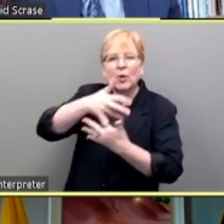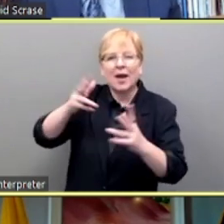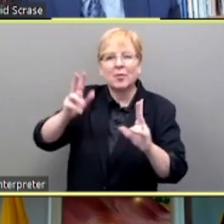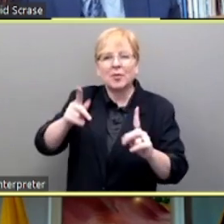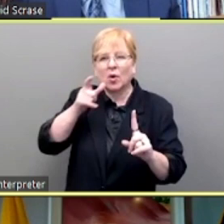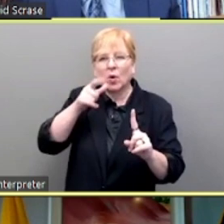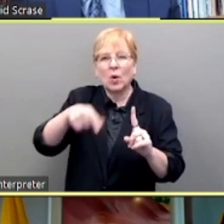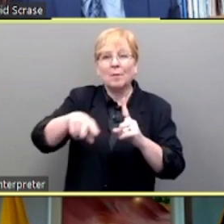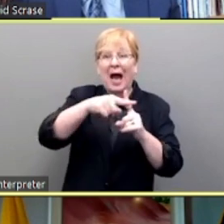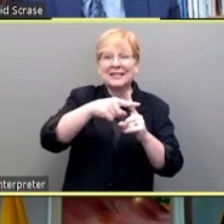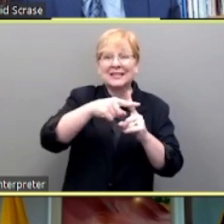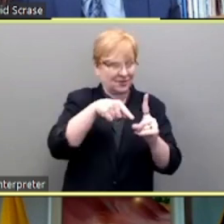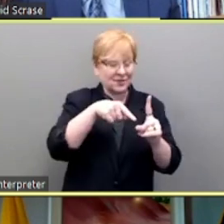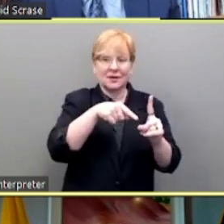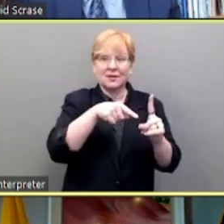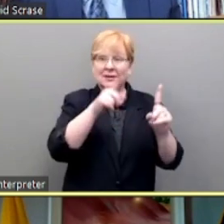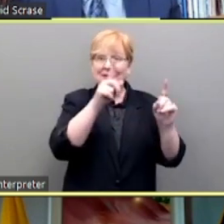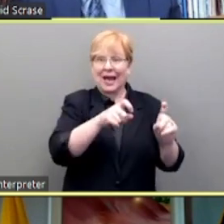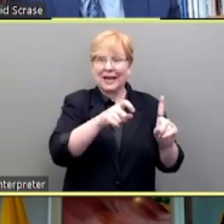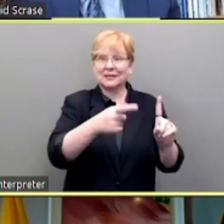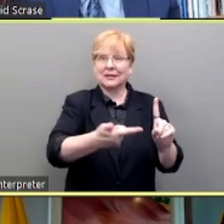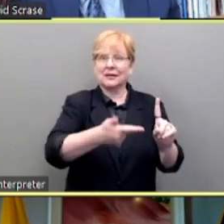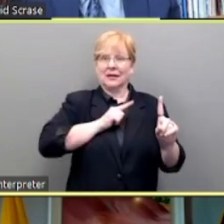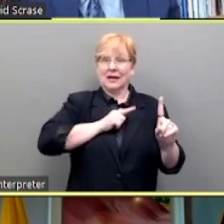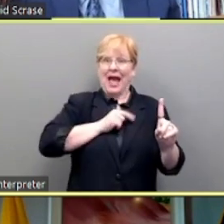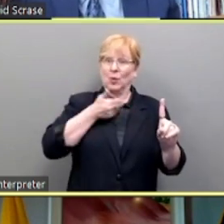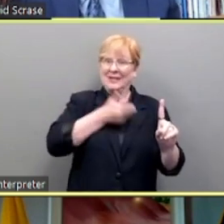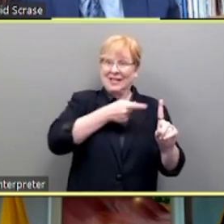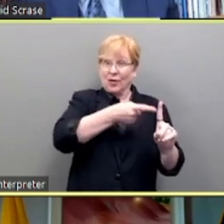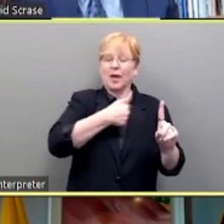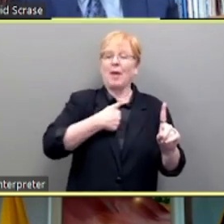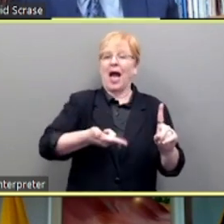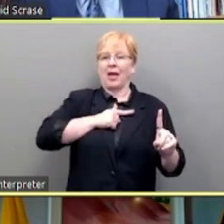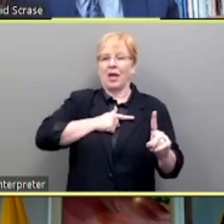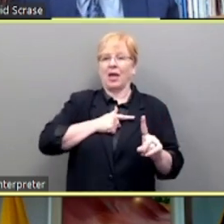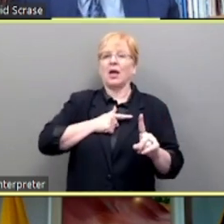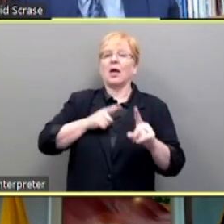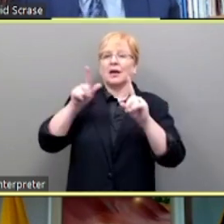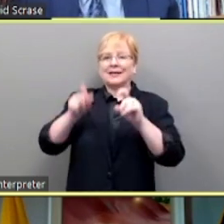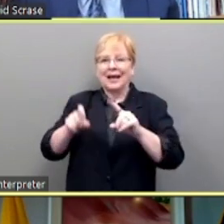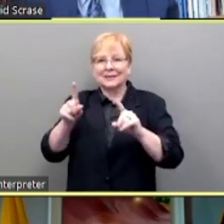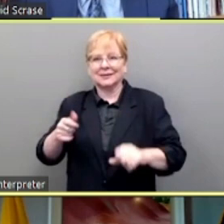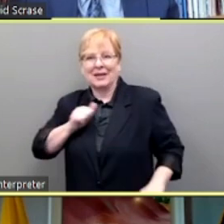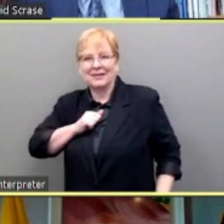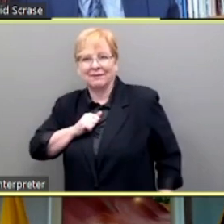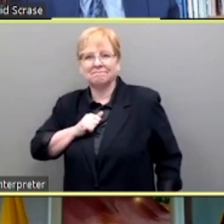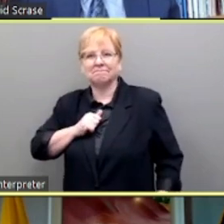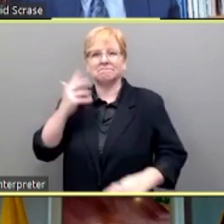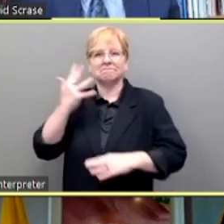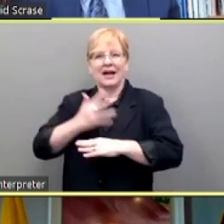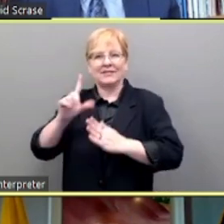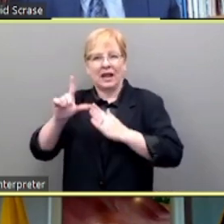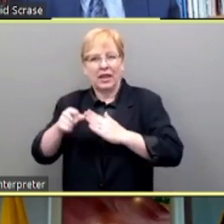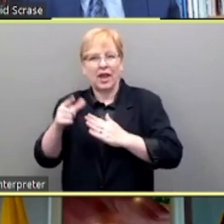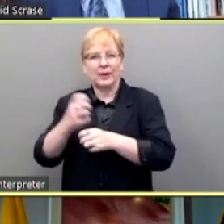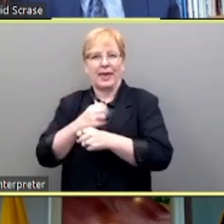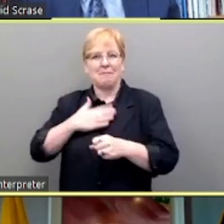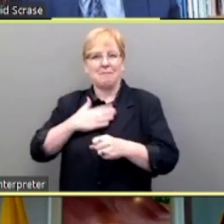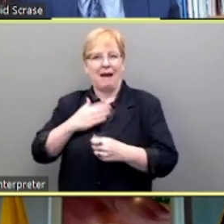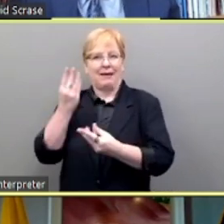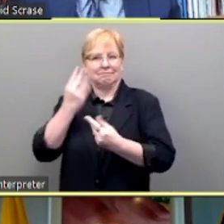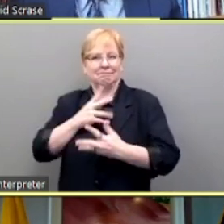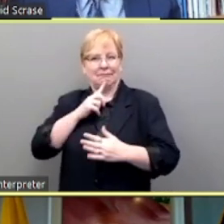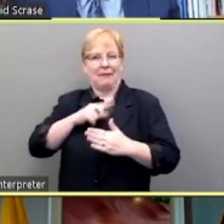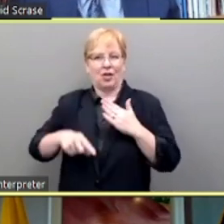that hospitals do that you could be part of. But please, New Mexico, we all need to get back to getting tested in situations